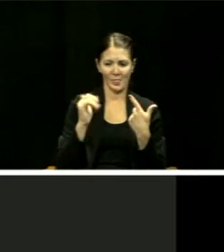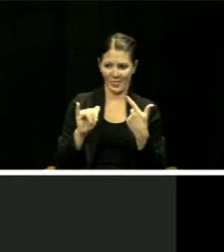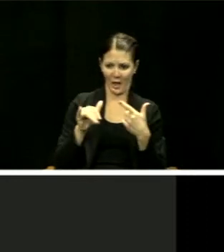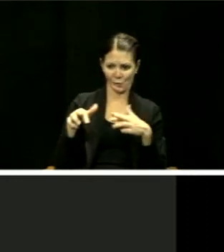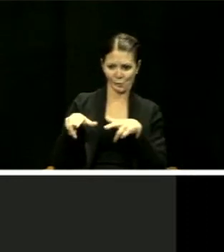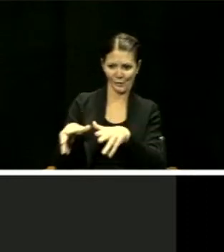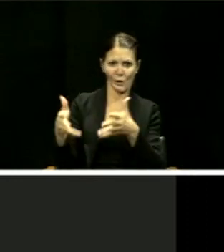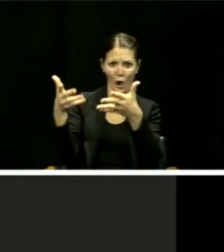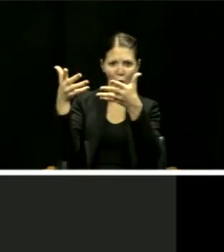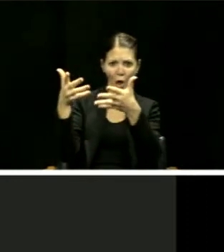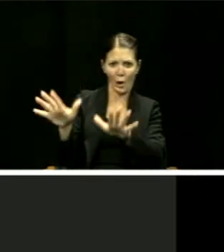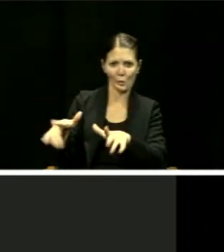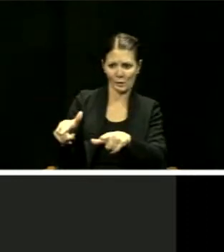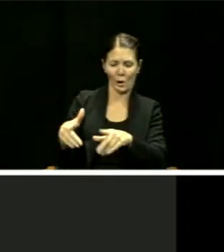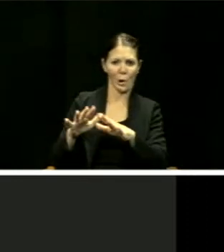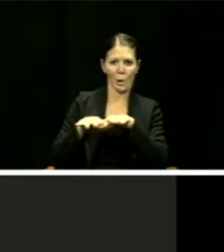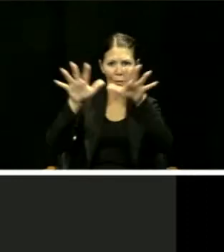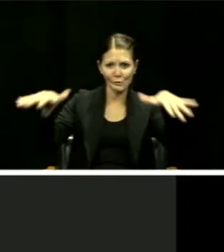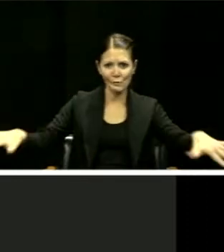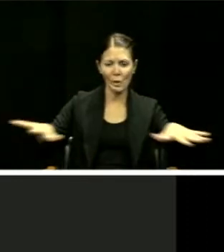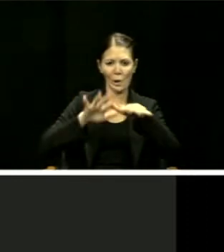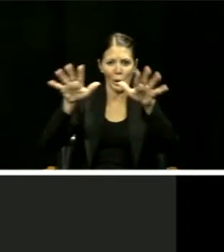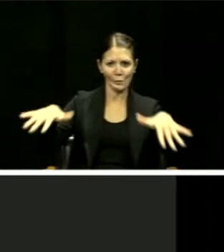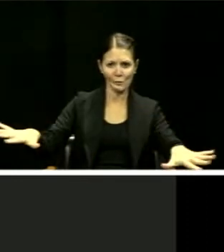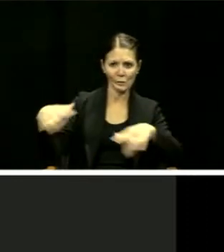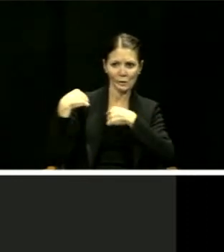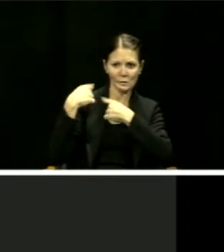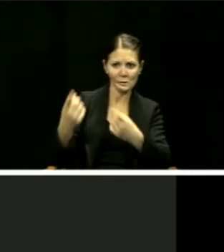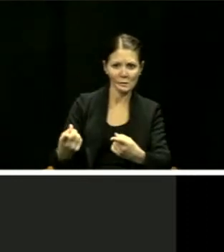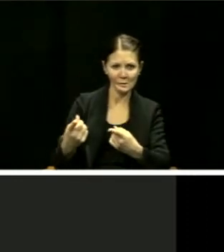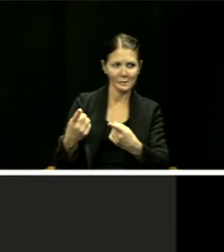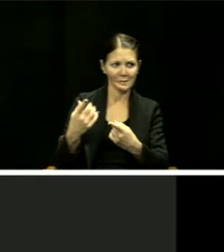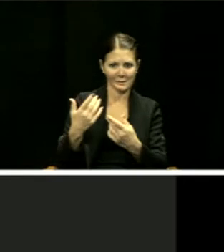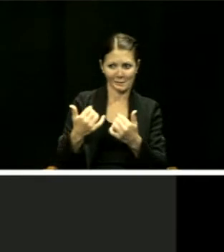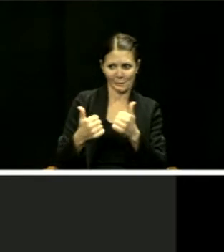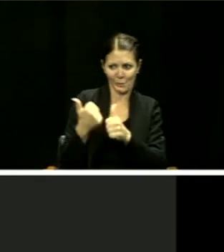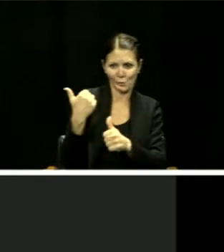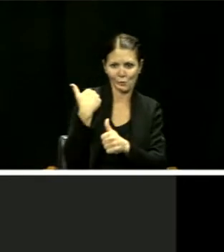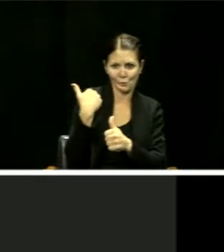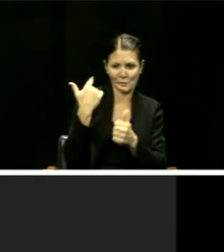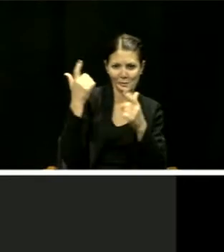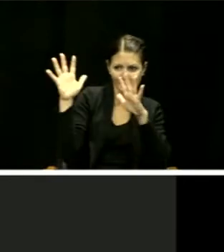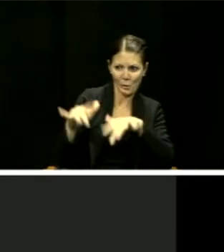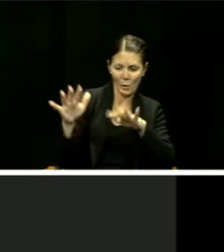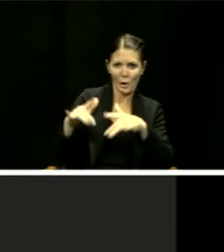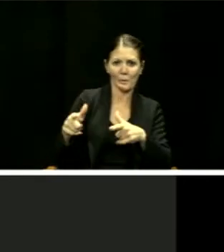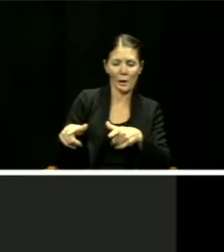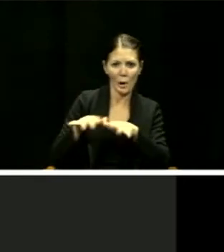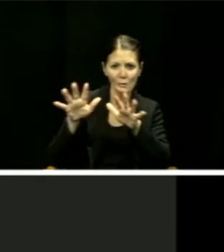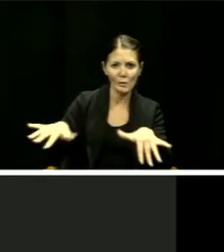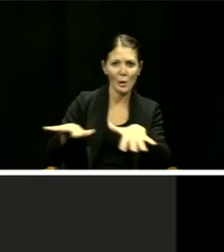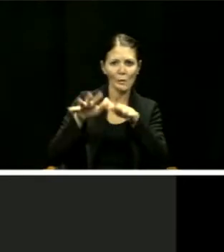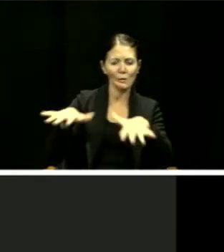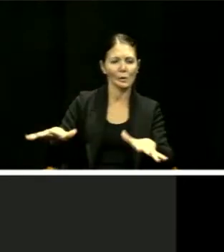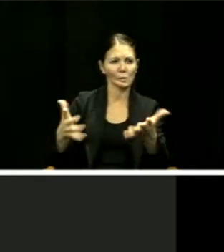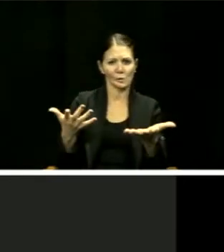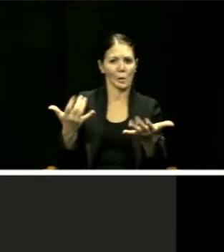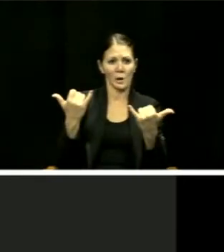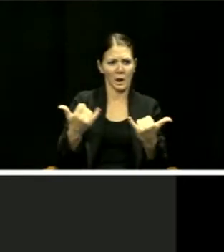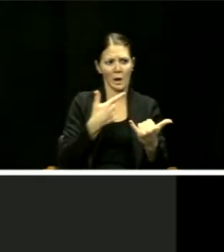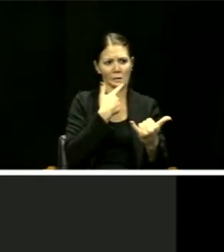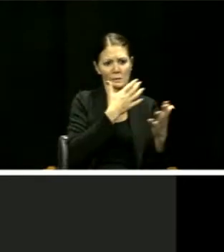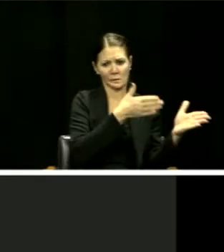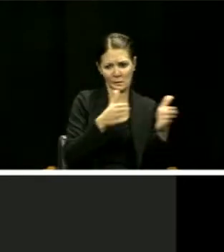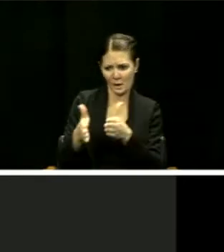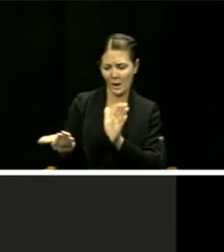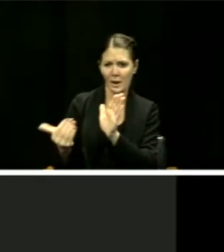already has overflowed in some of these recent storm events. So how, what are you doing to